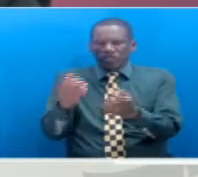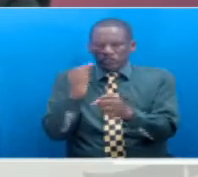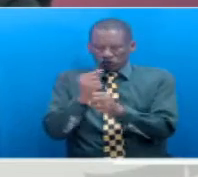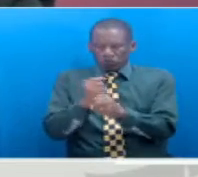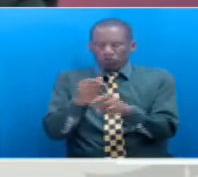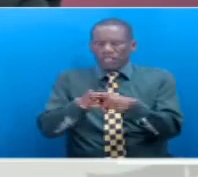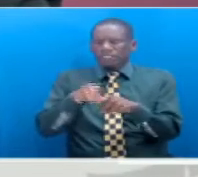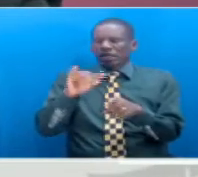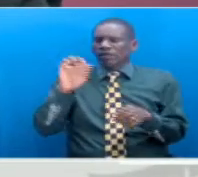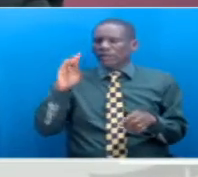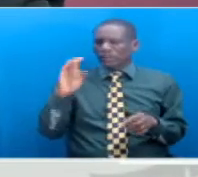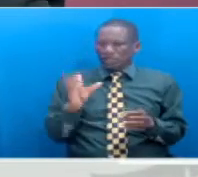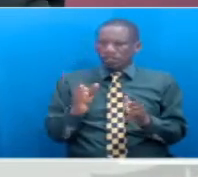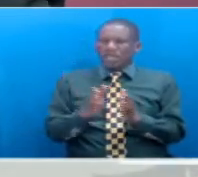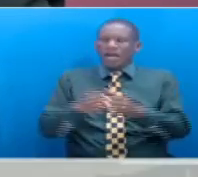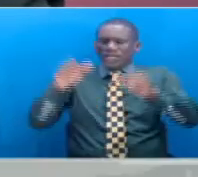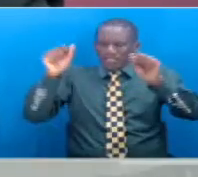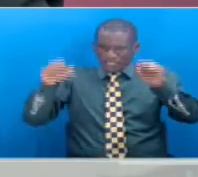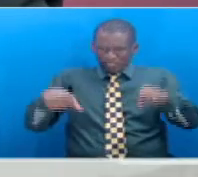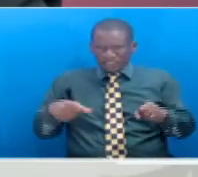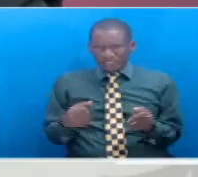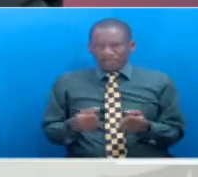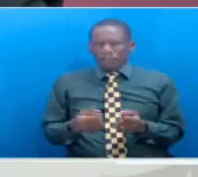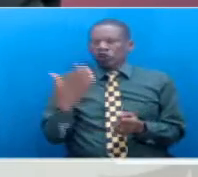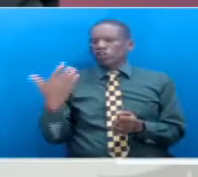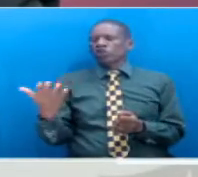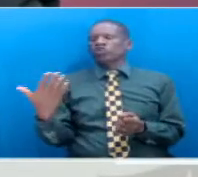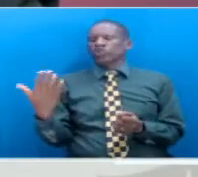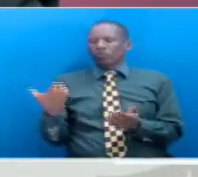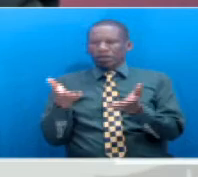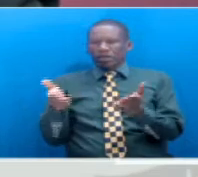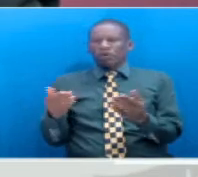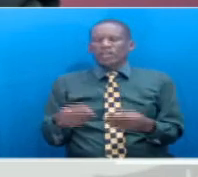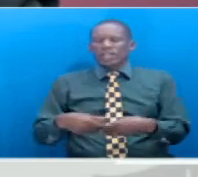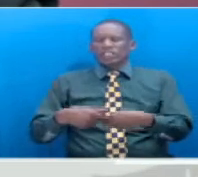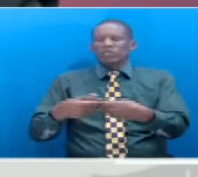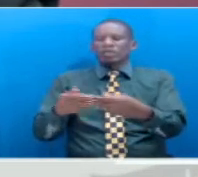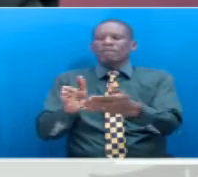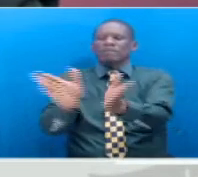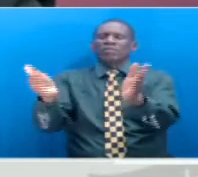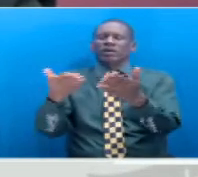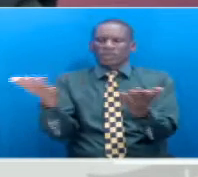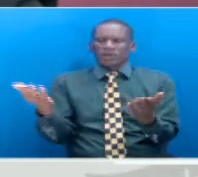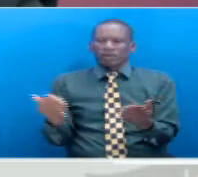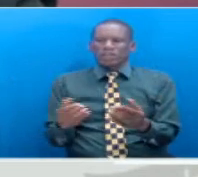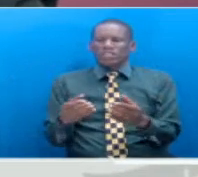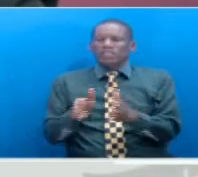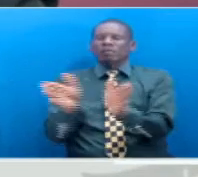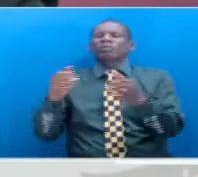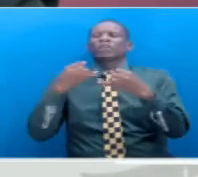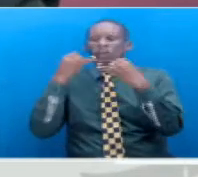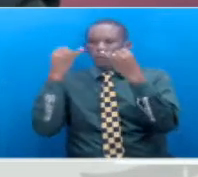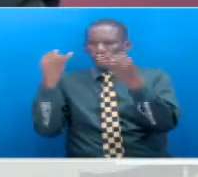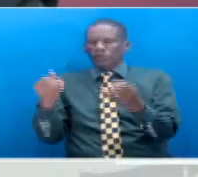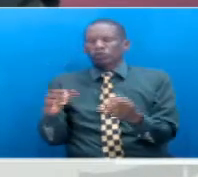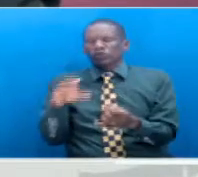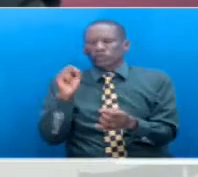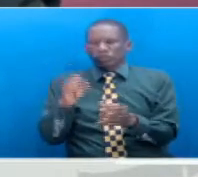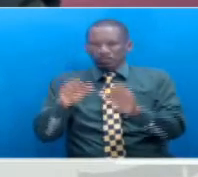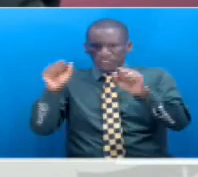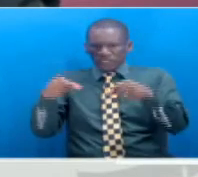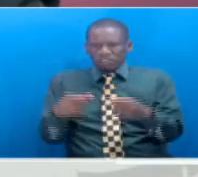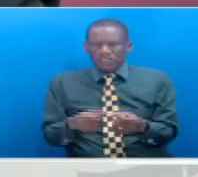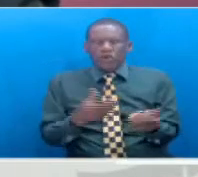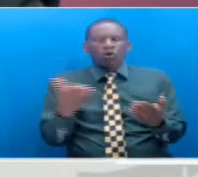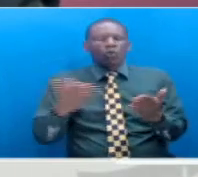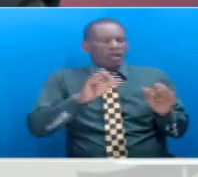as IEBC, and yes, the document is now public information. Okay. So, yes. Where do